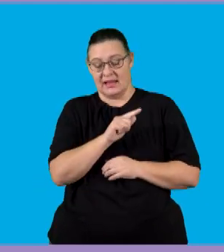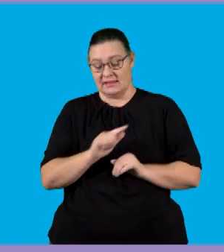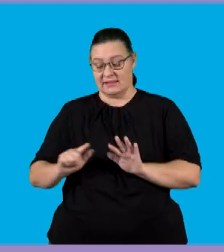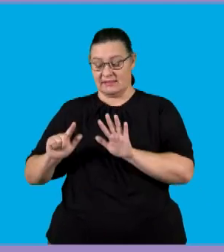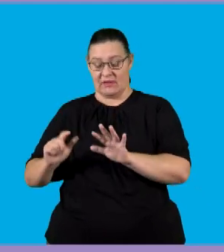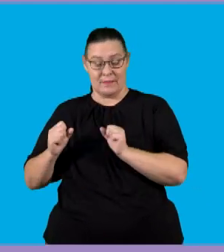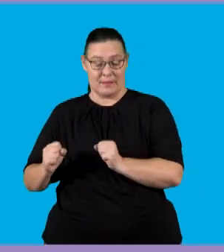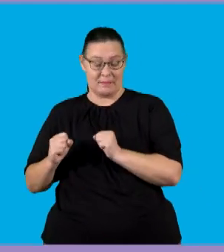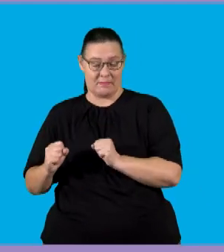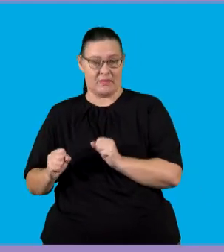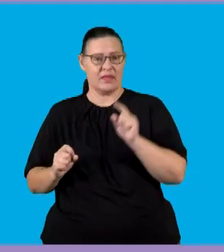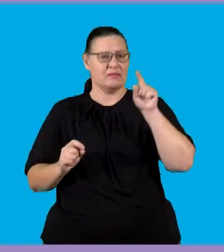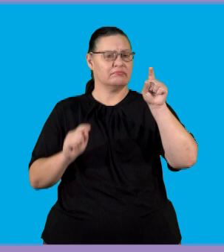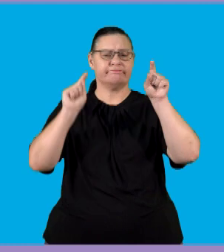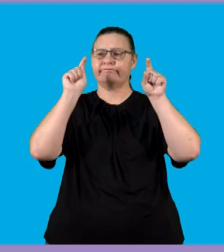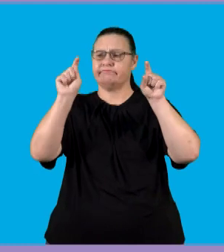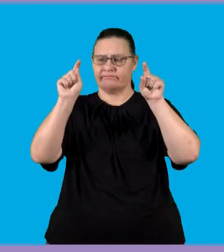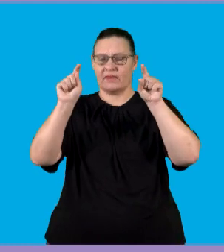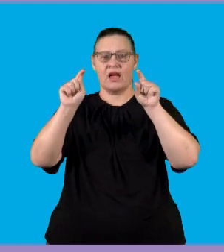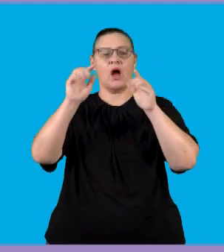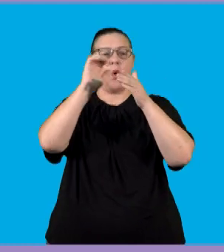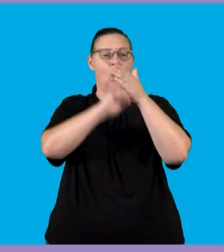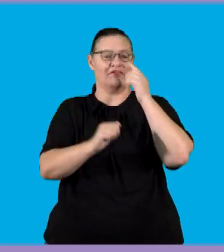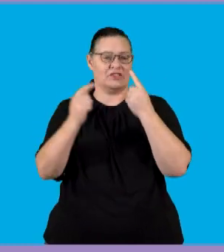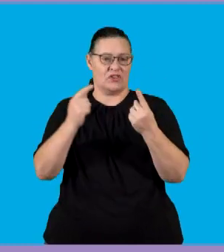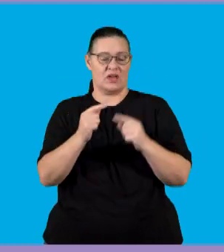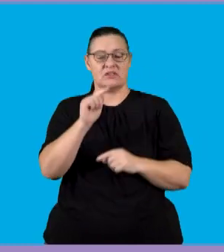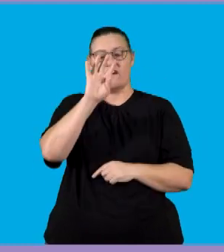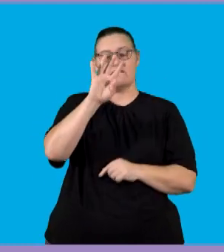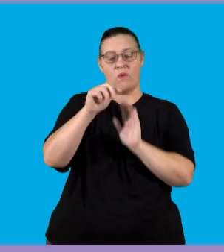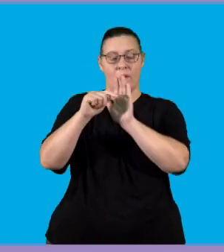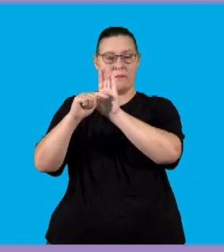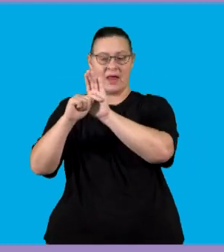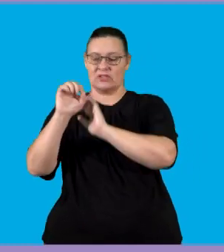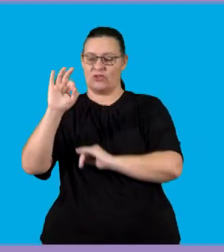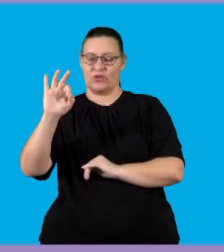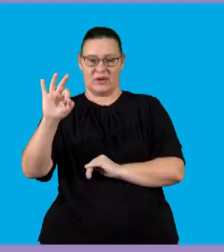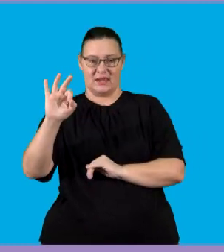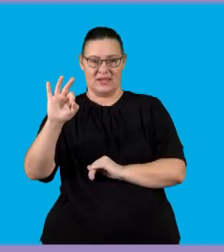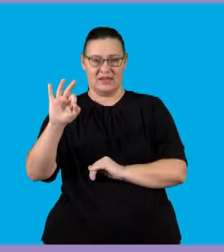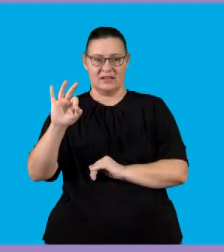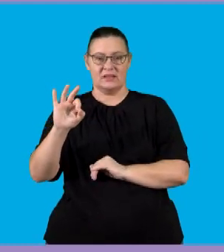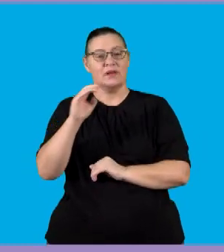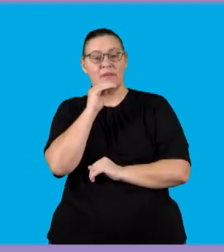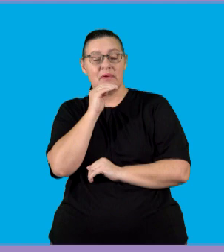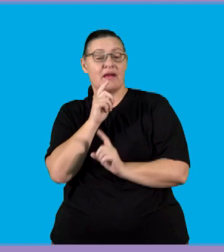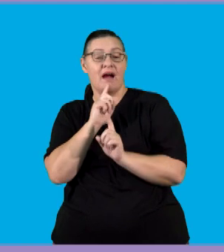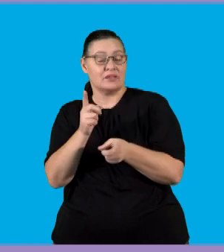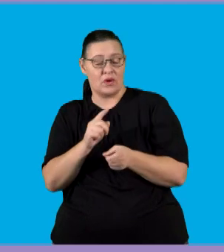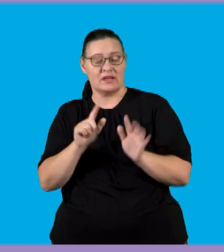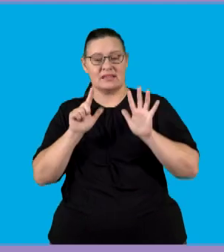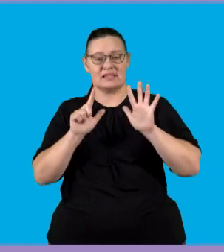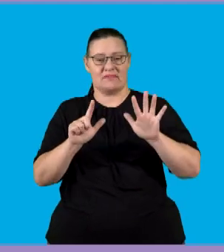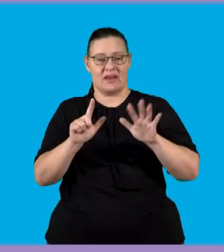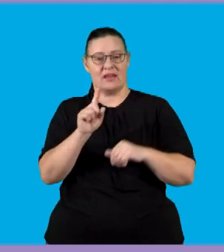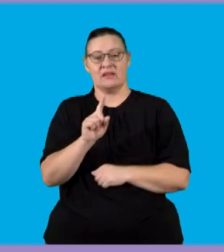to subtract the exponents, and that is what we do when we are dividing powers of the same base. So in this case, we have